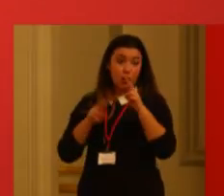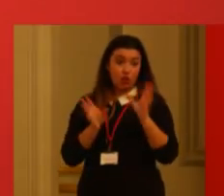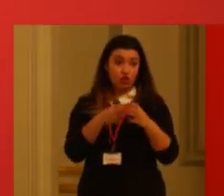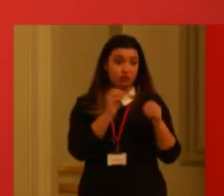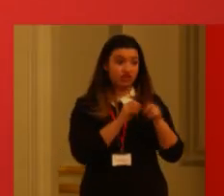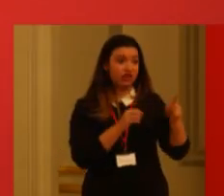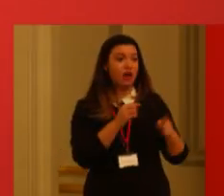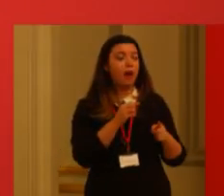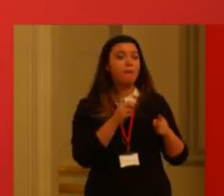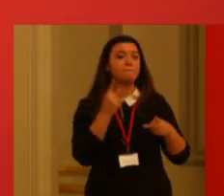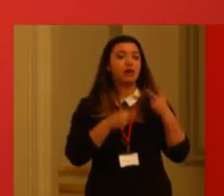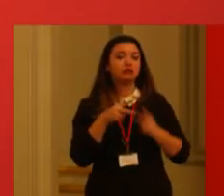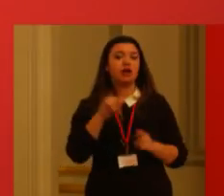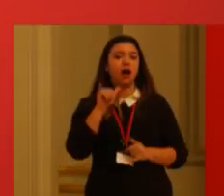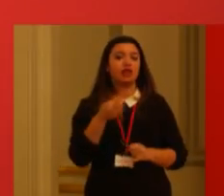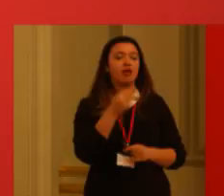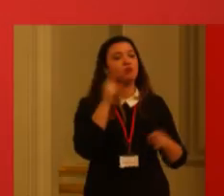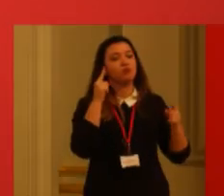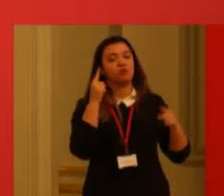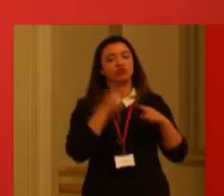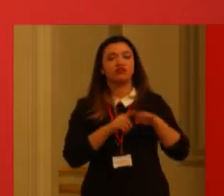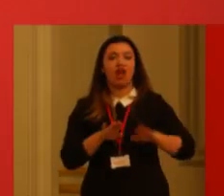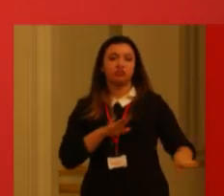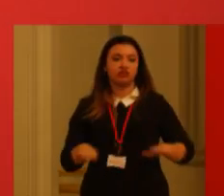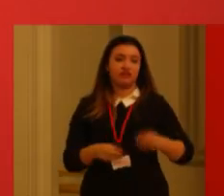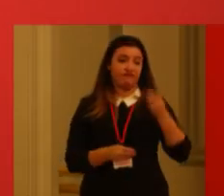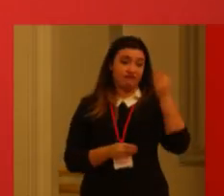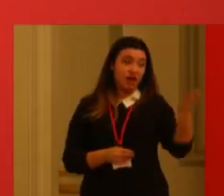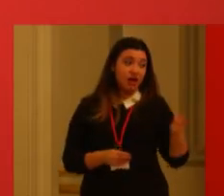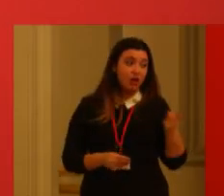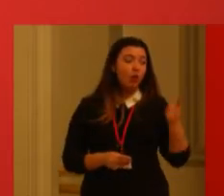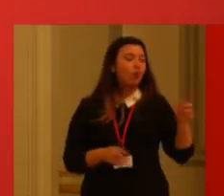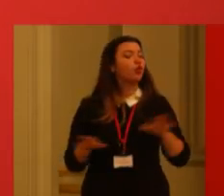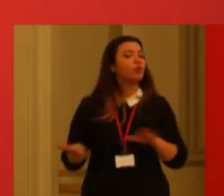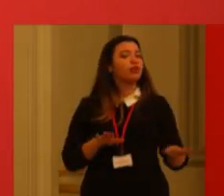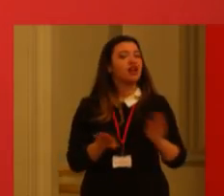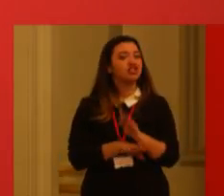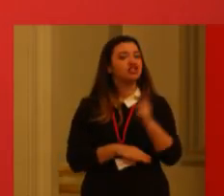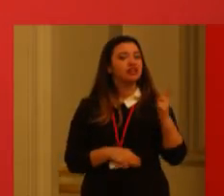for disadvantaged groups, privileges or